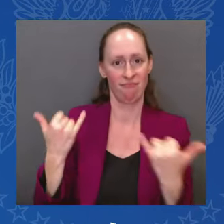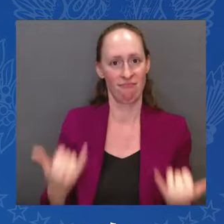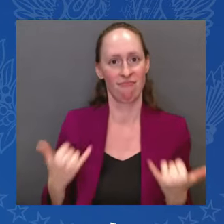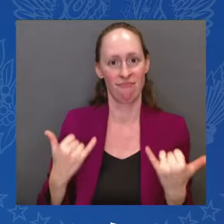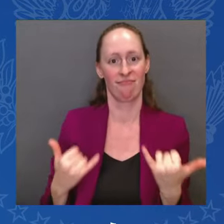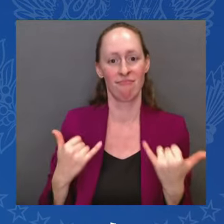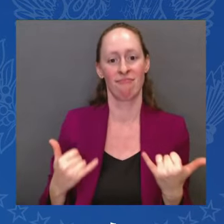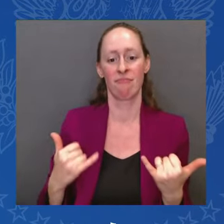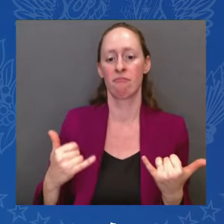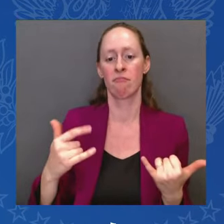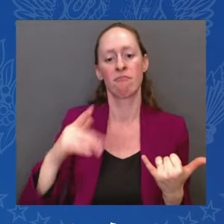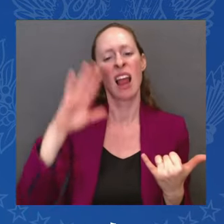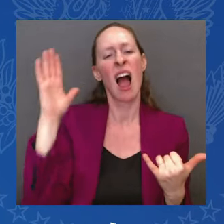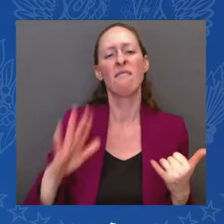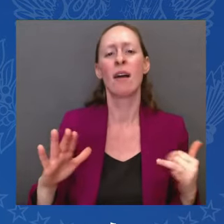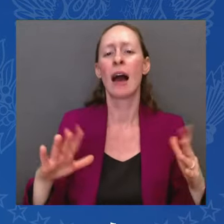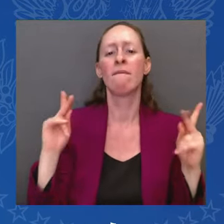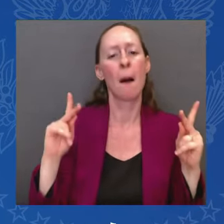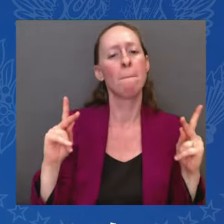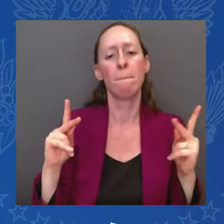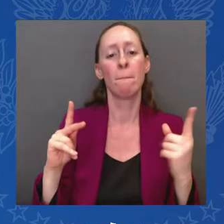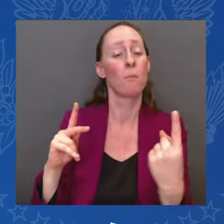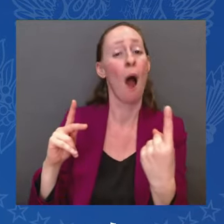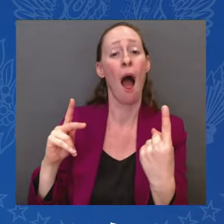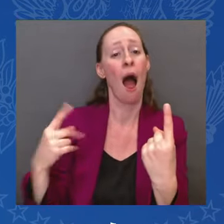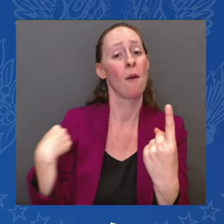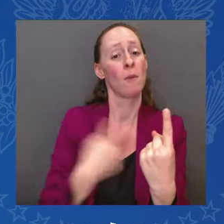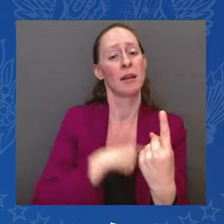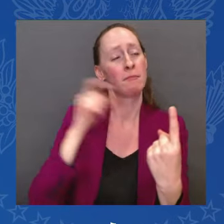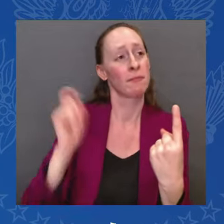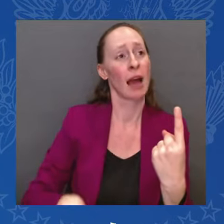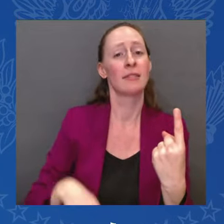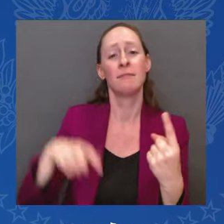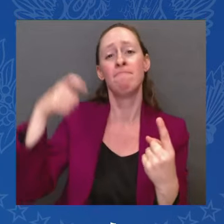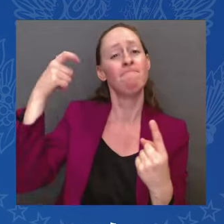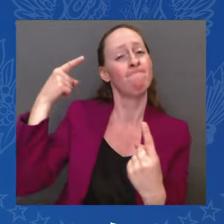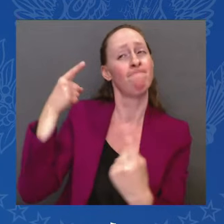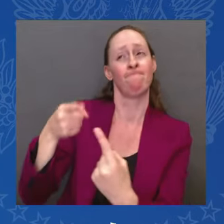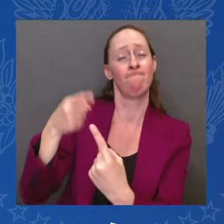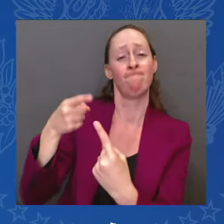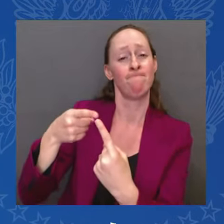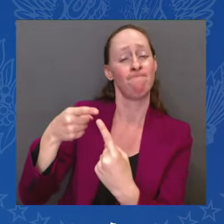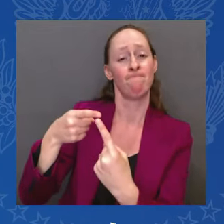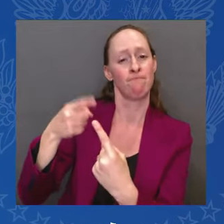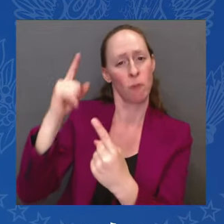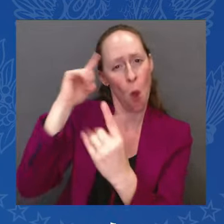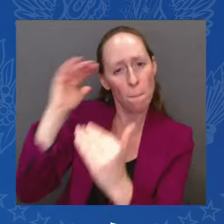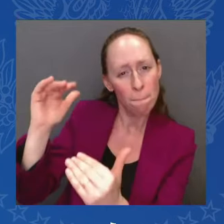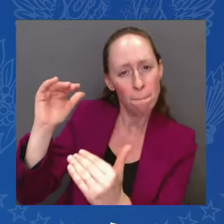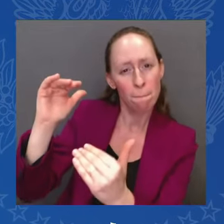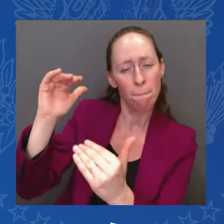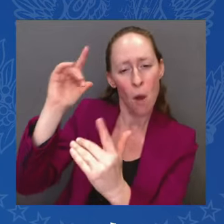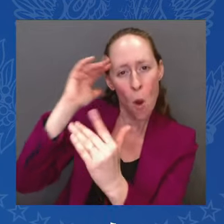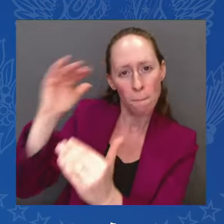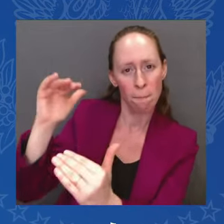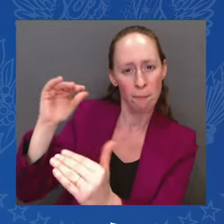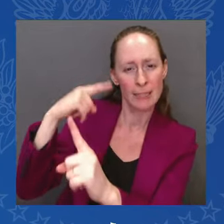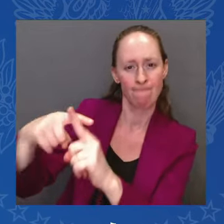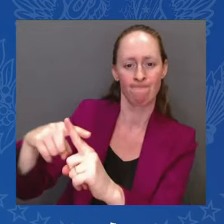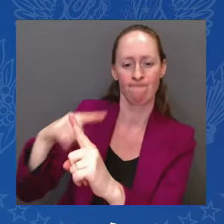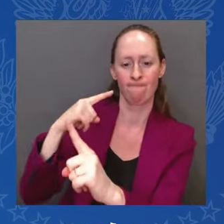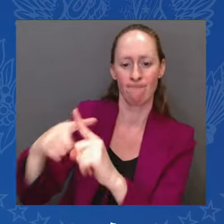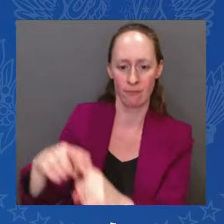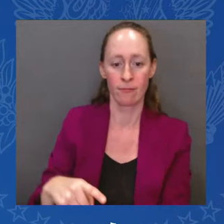must never lose, hope, hope, hope. Jill and I, Kamala and Doug,